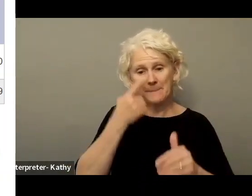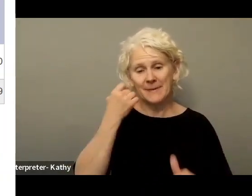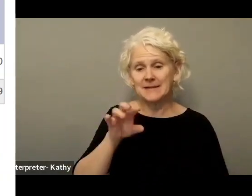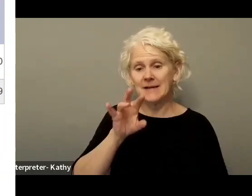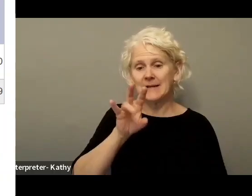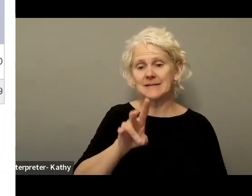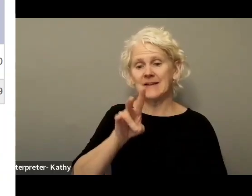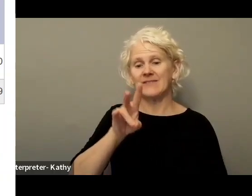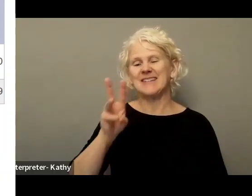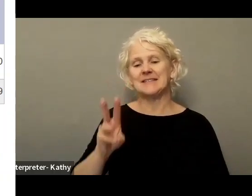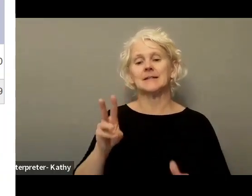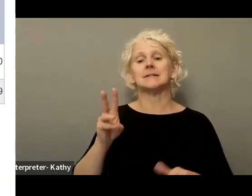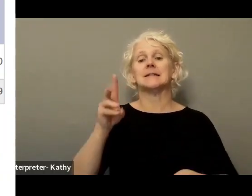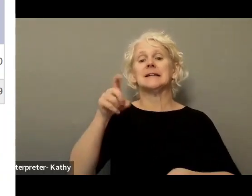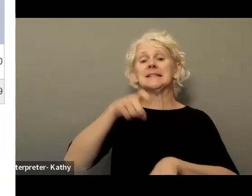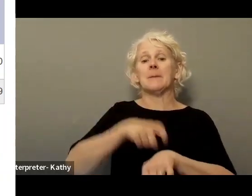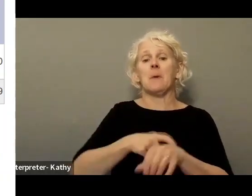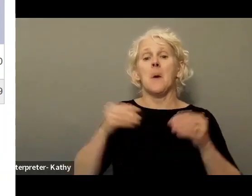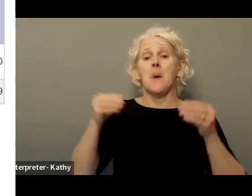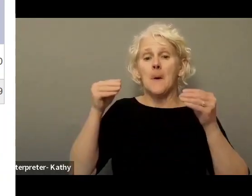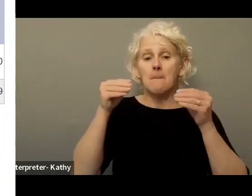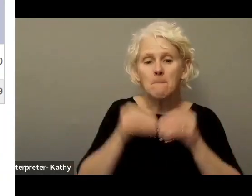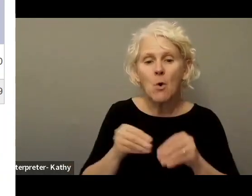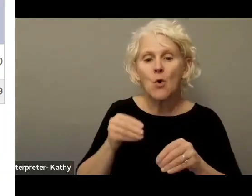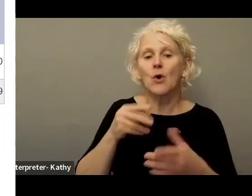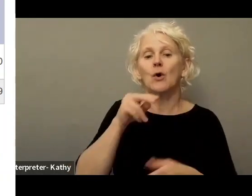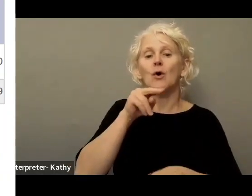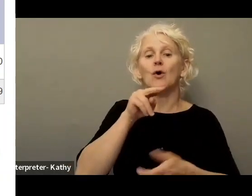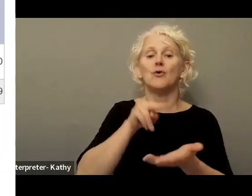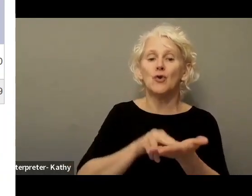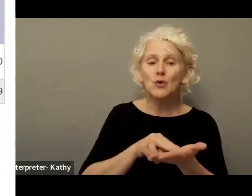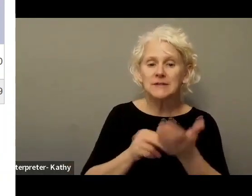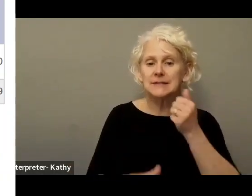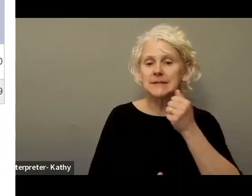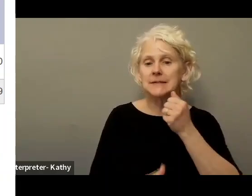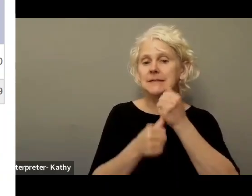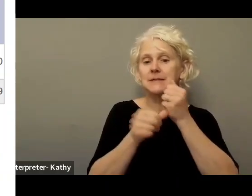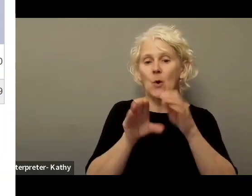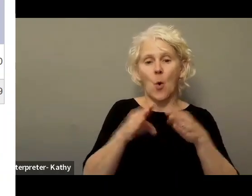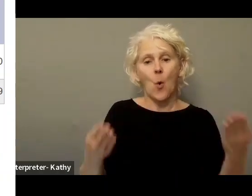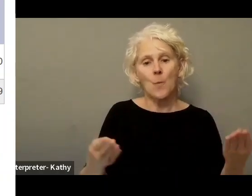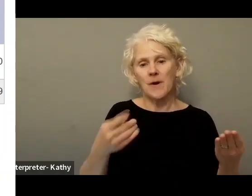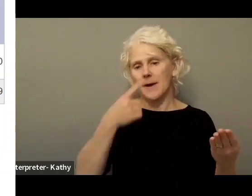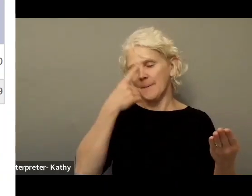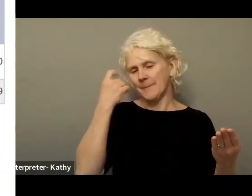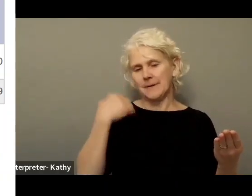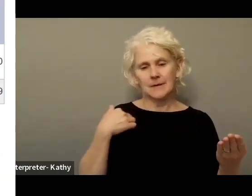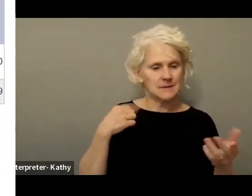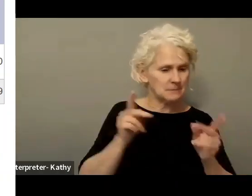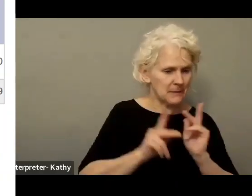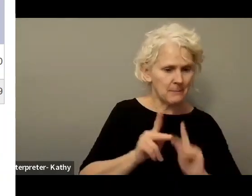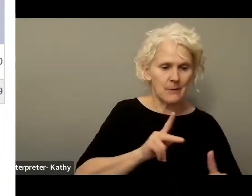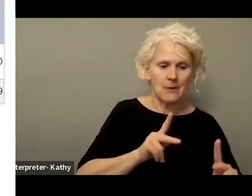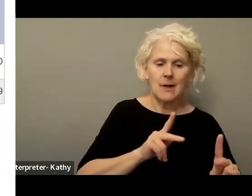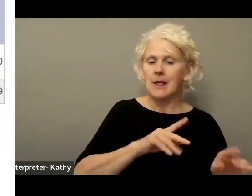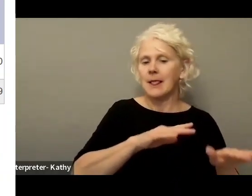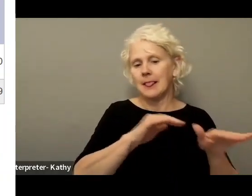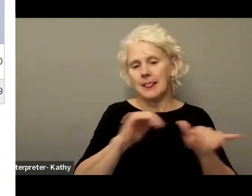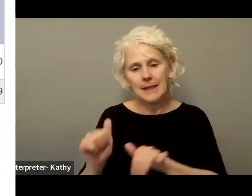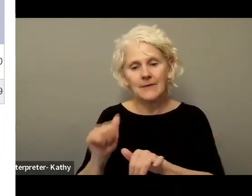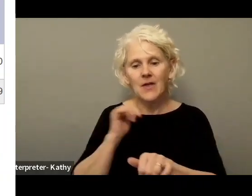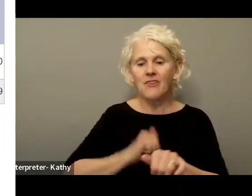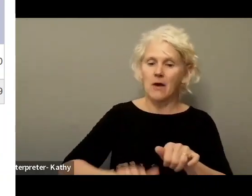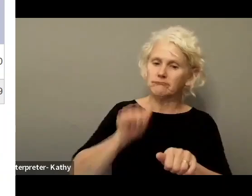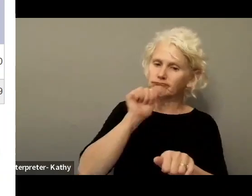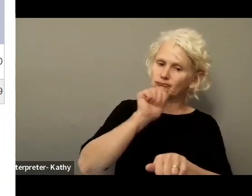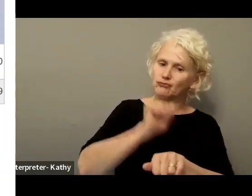76 times more nursing assistant openings that need to be filled due to labor market exits and occupational transfers